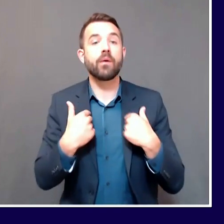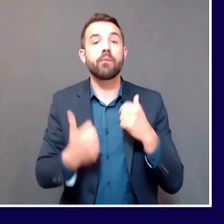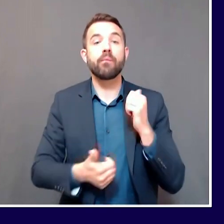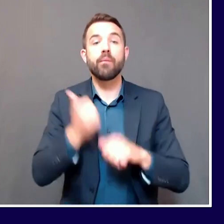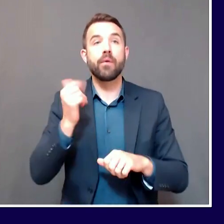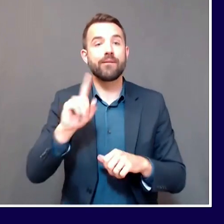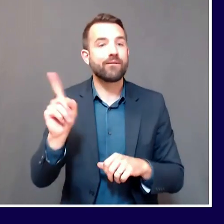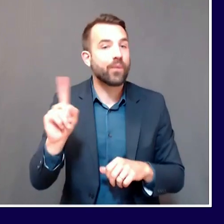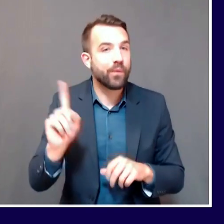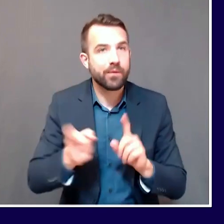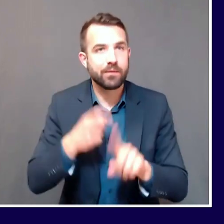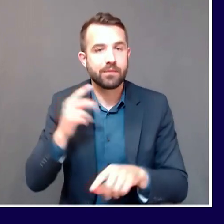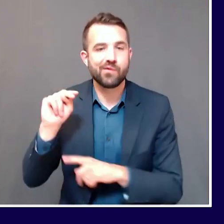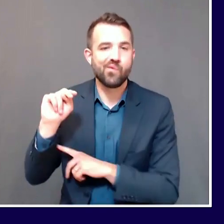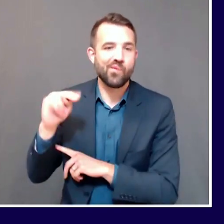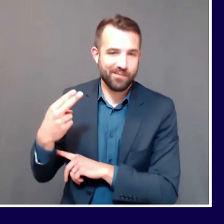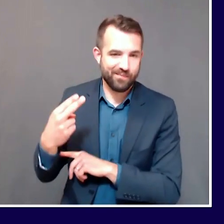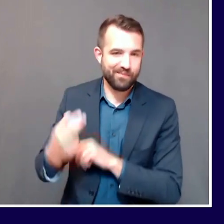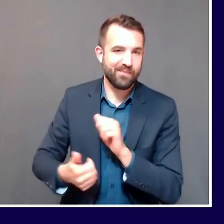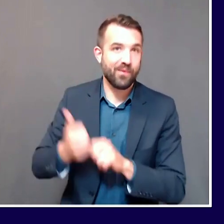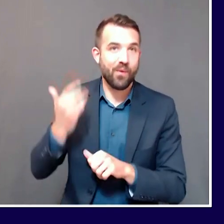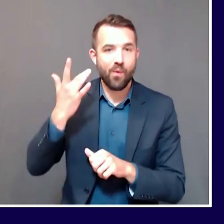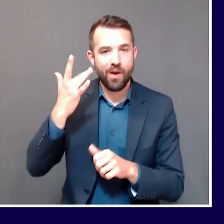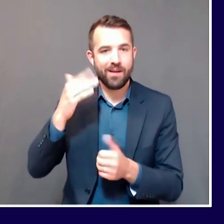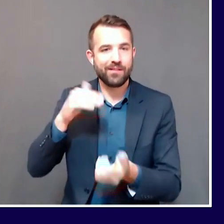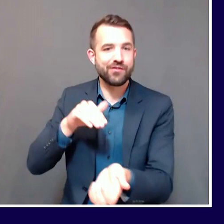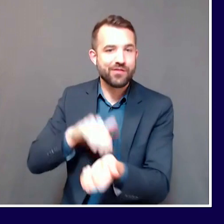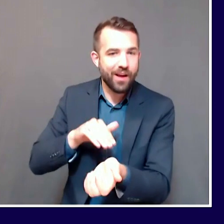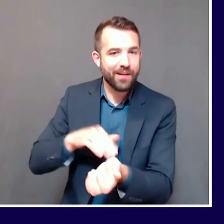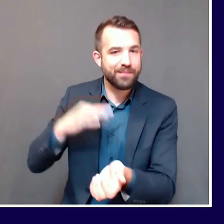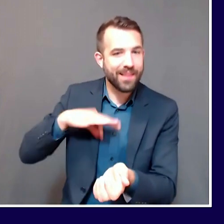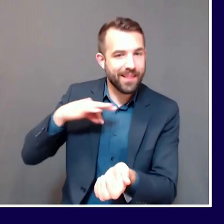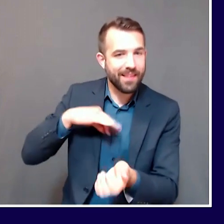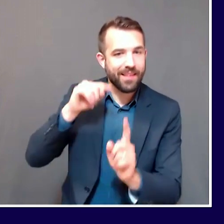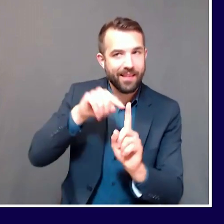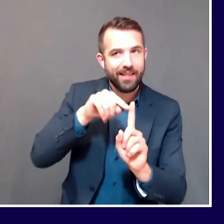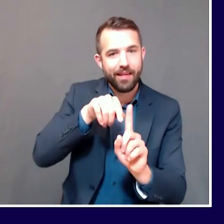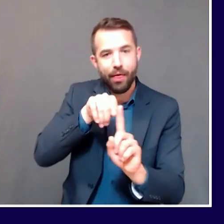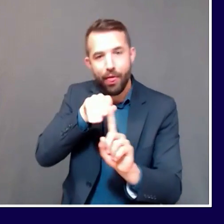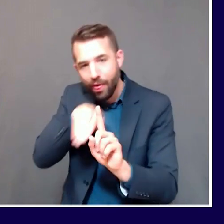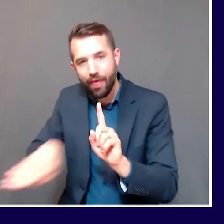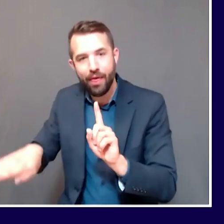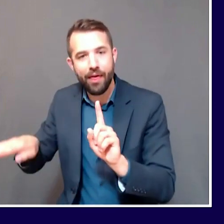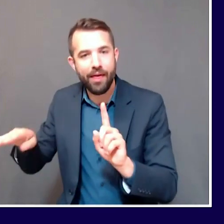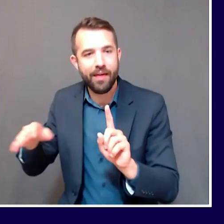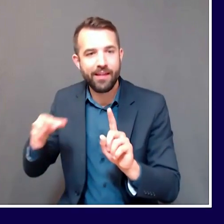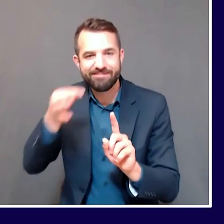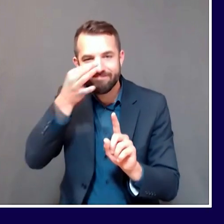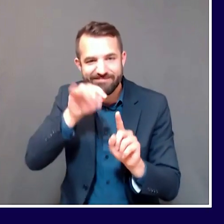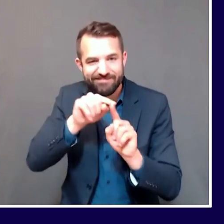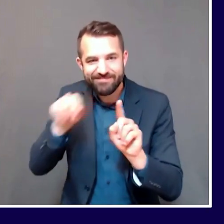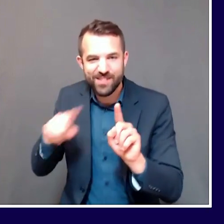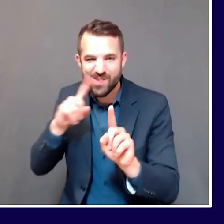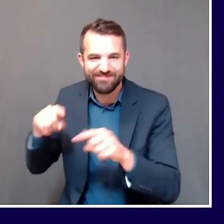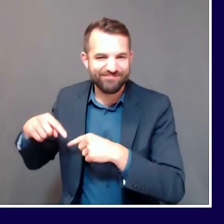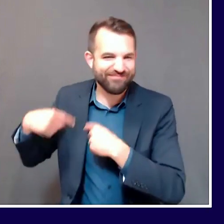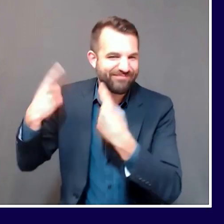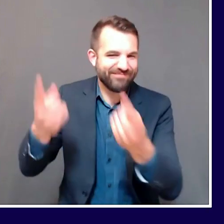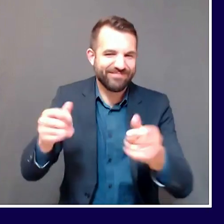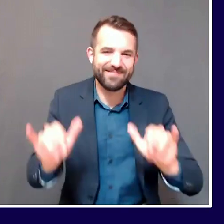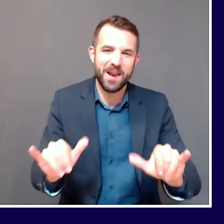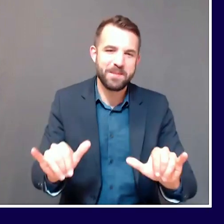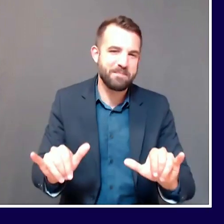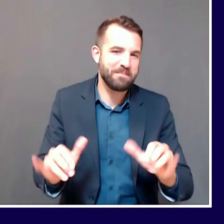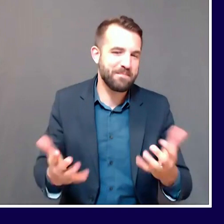residents who happen to get their health care in Maine. And that's been a trend that we've seen from day one, and it continues through to this day. As to the